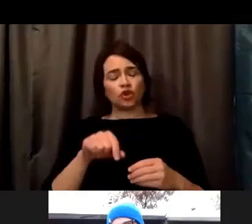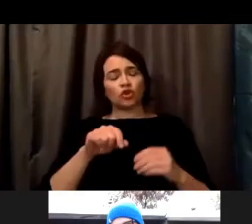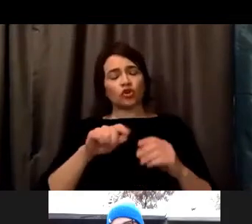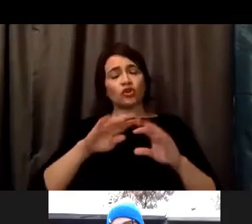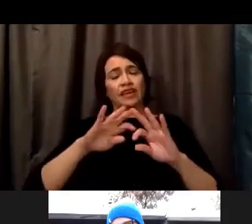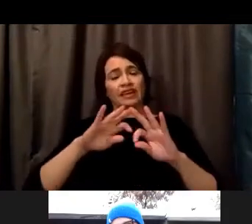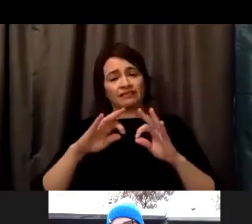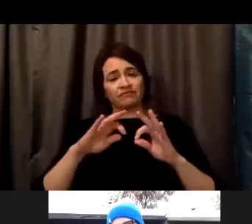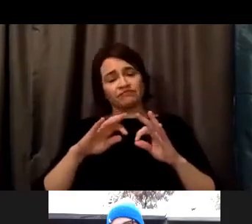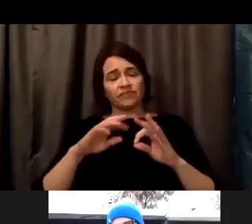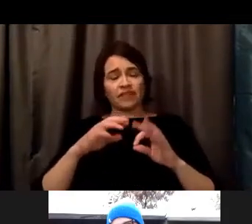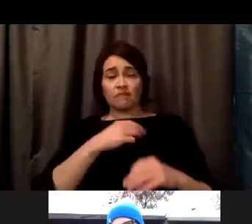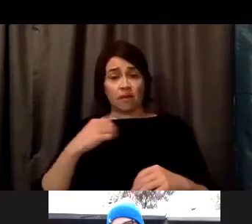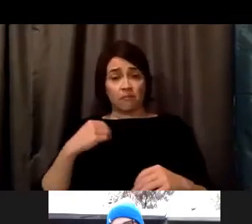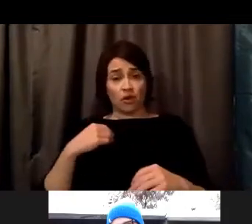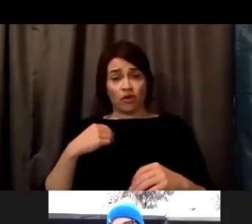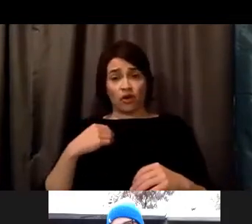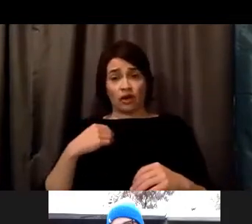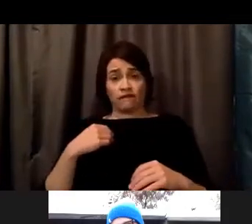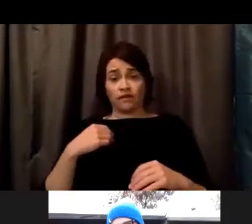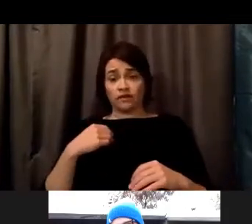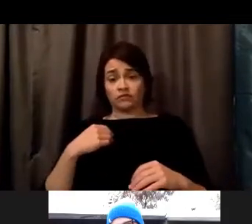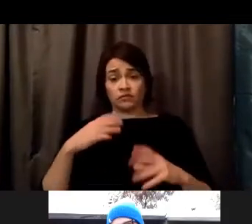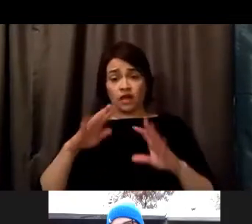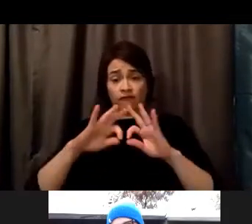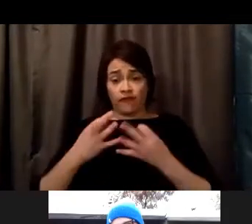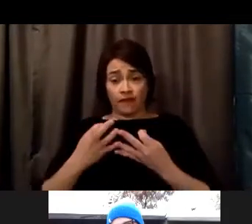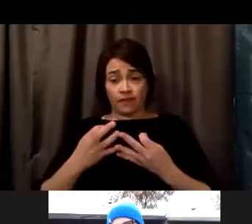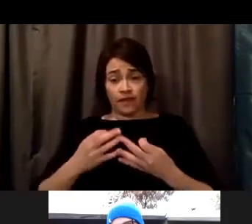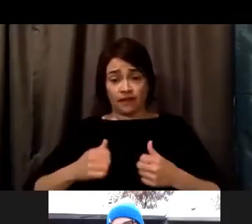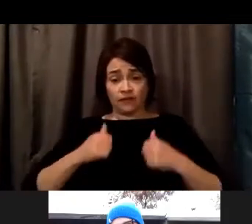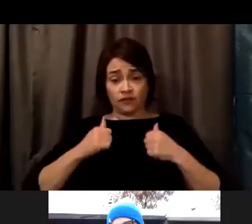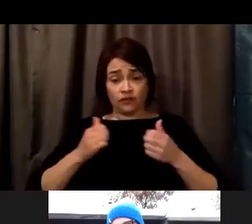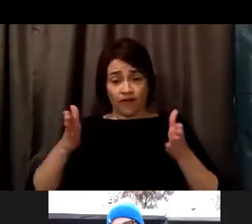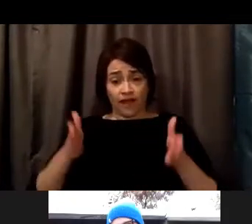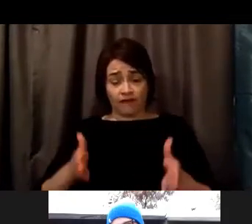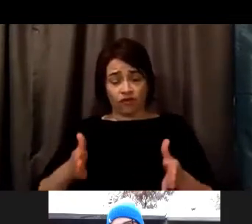bridge role between two generations. If you could elaborate a little bit on that.